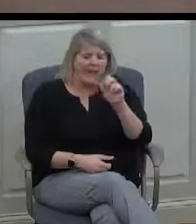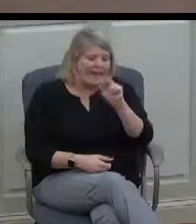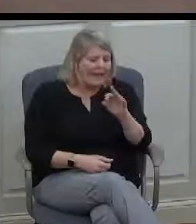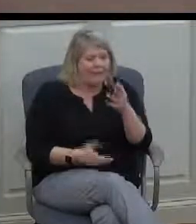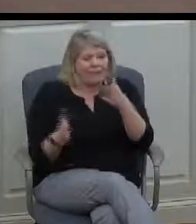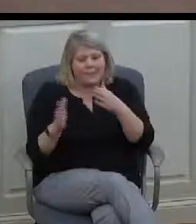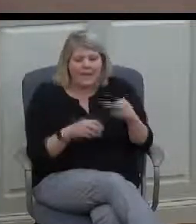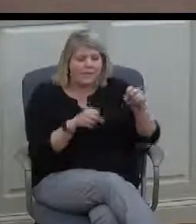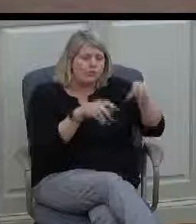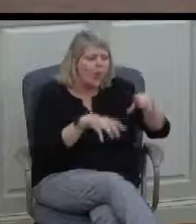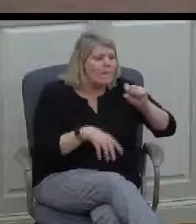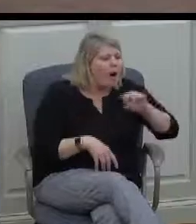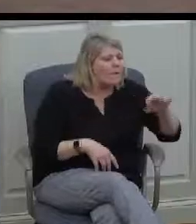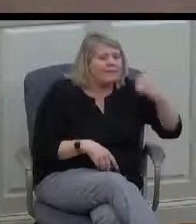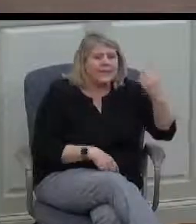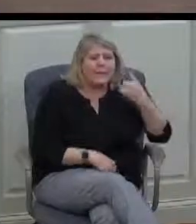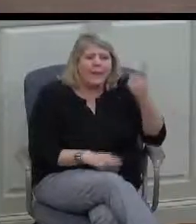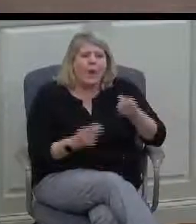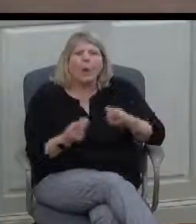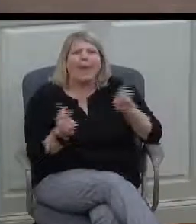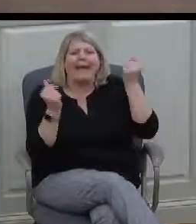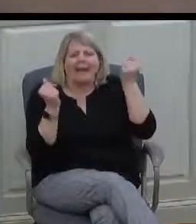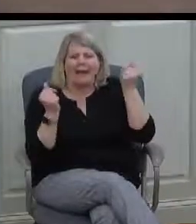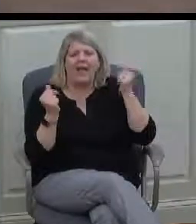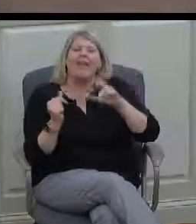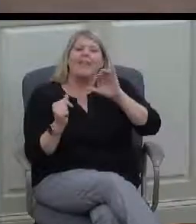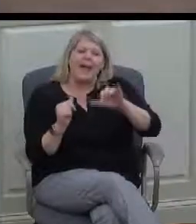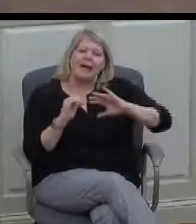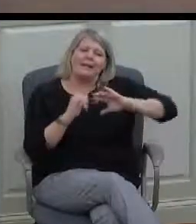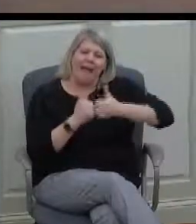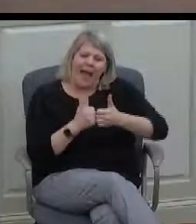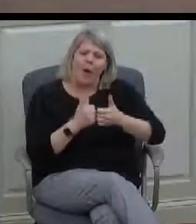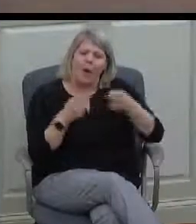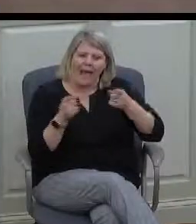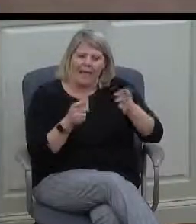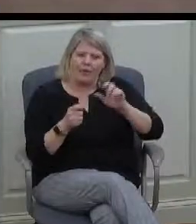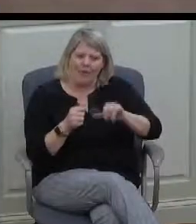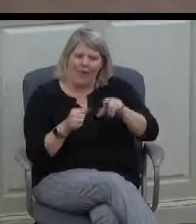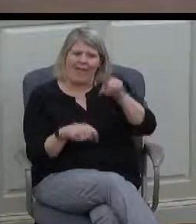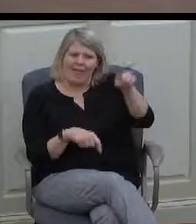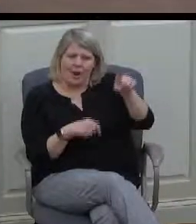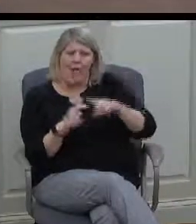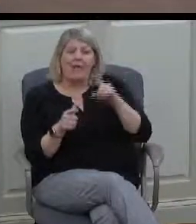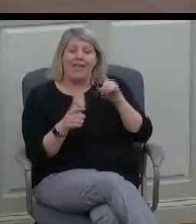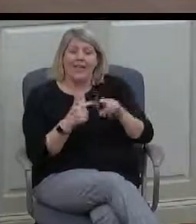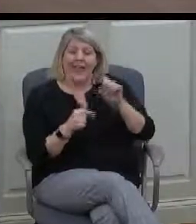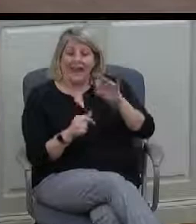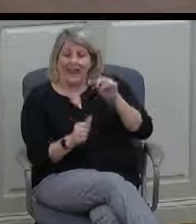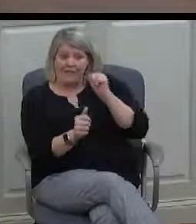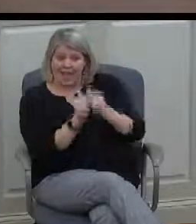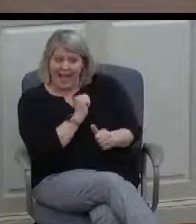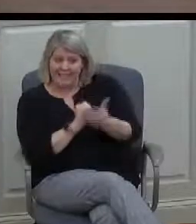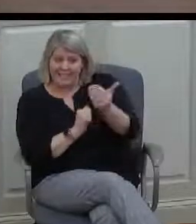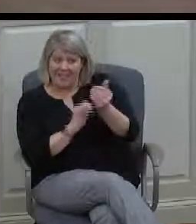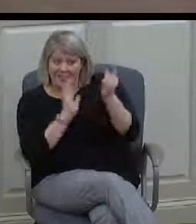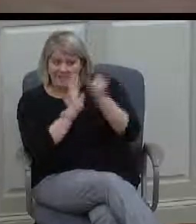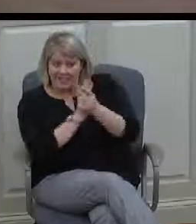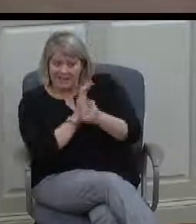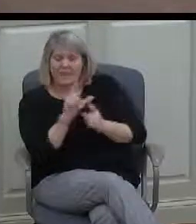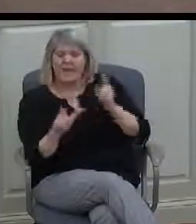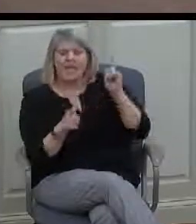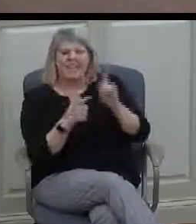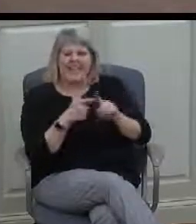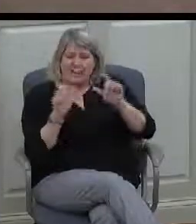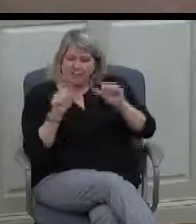off some dry cleaning or whatever, that's how they handle it. Beyond that, then you just drop your coins, or I think they've got a